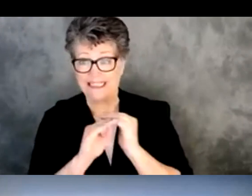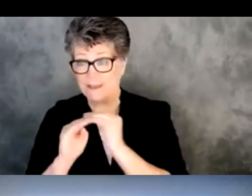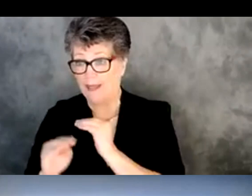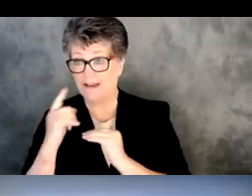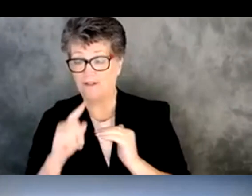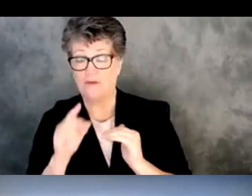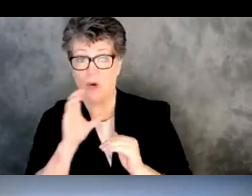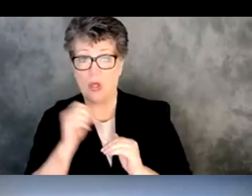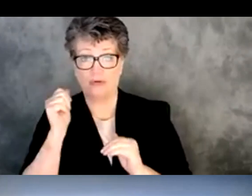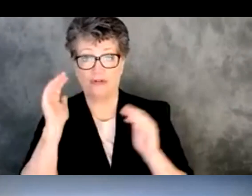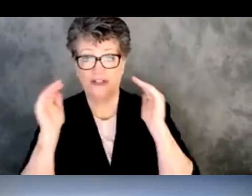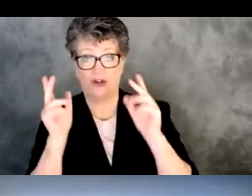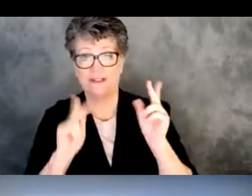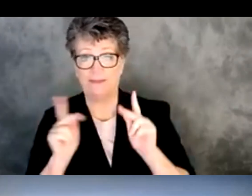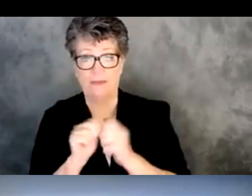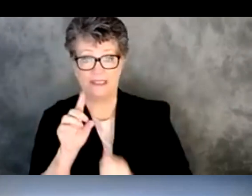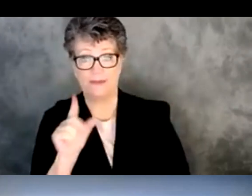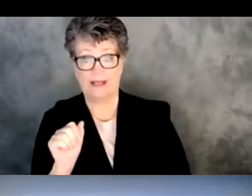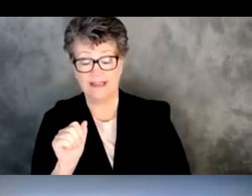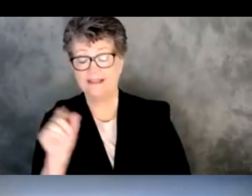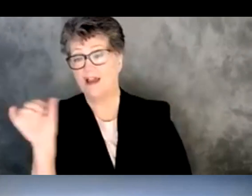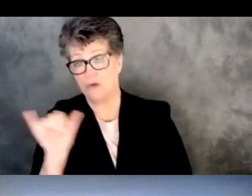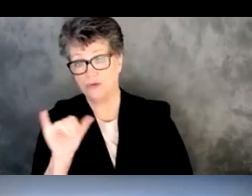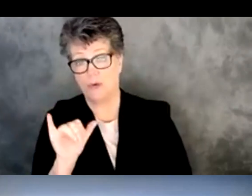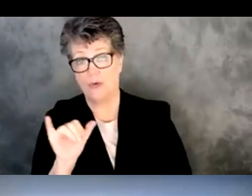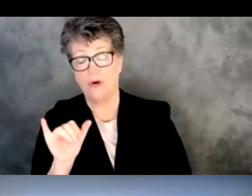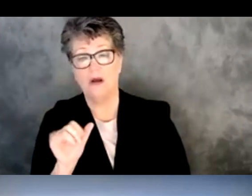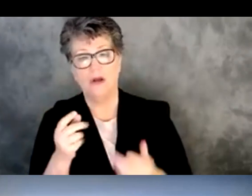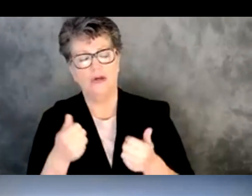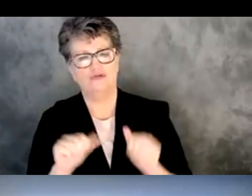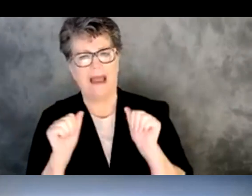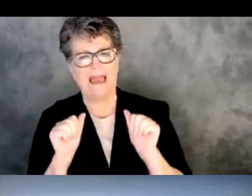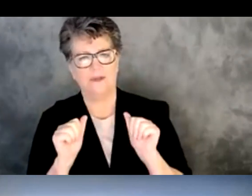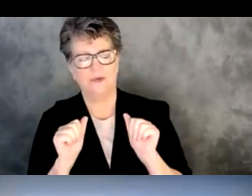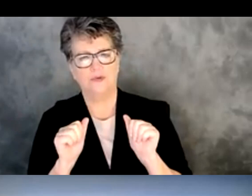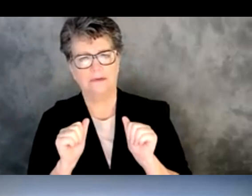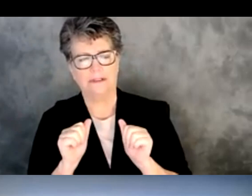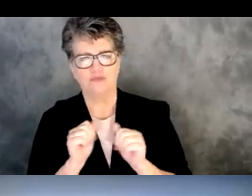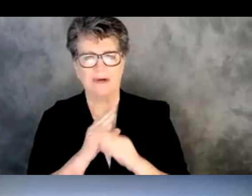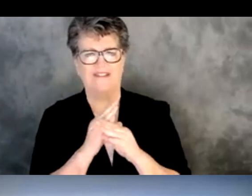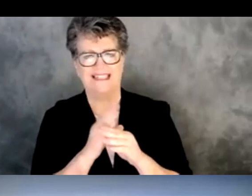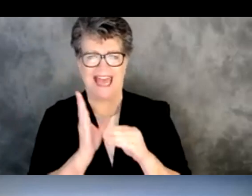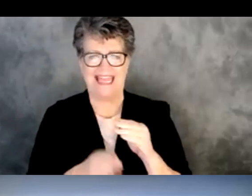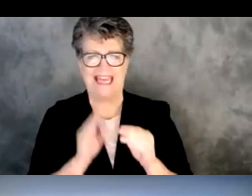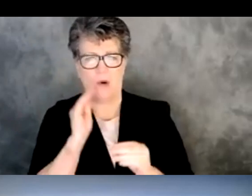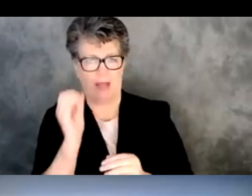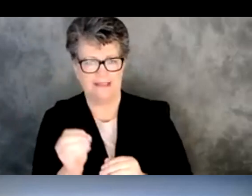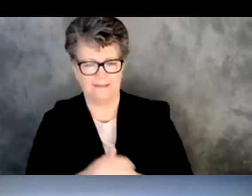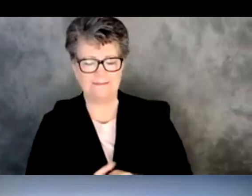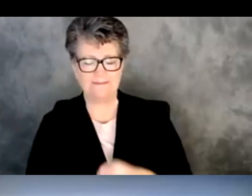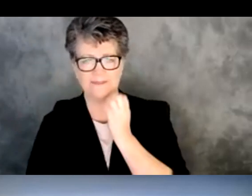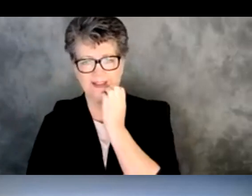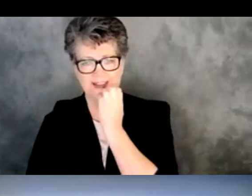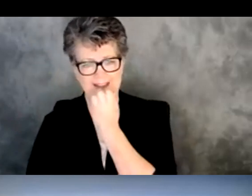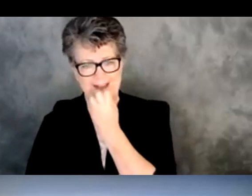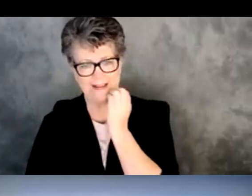older adults and people with disabilities, as well as trying to prevent and end homelessness.